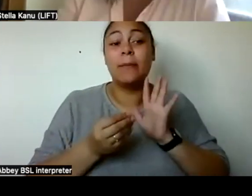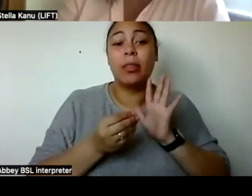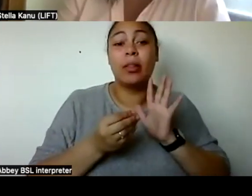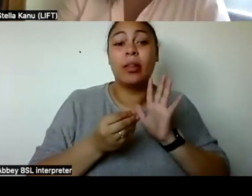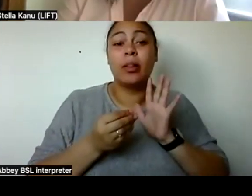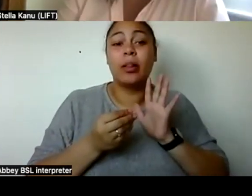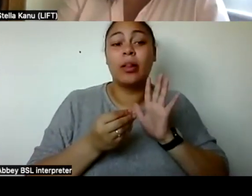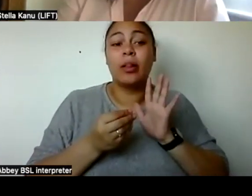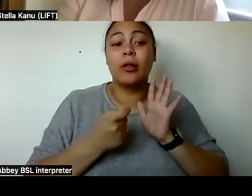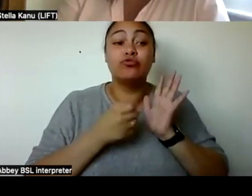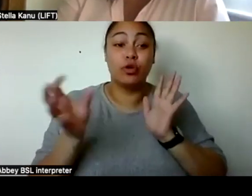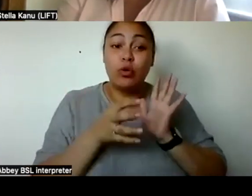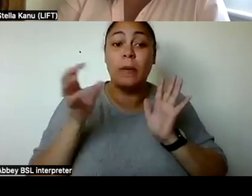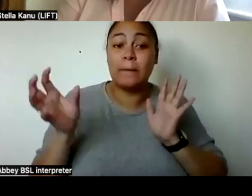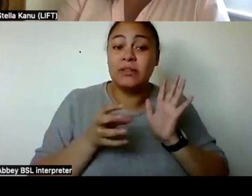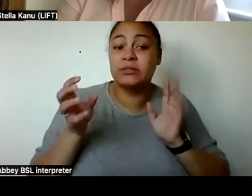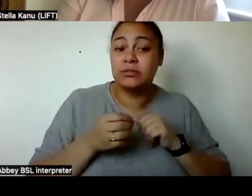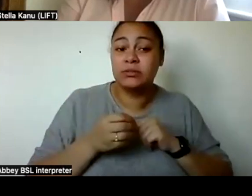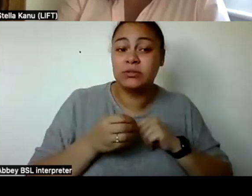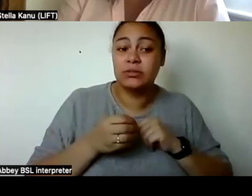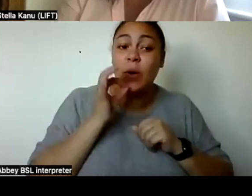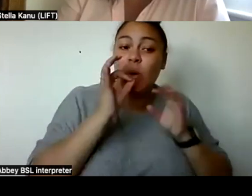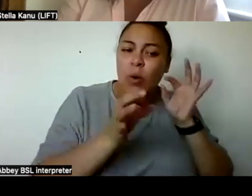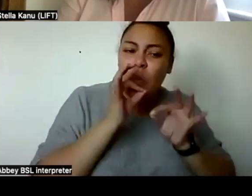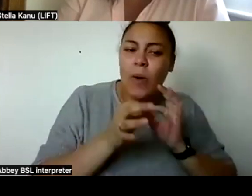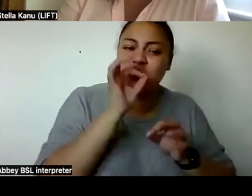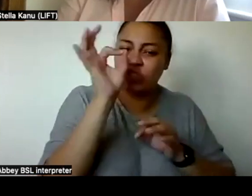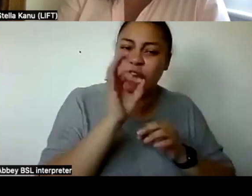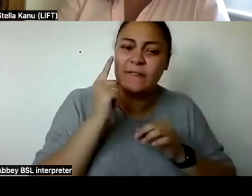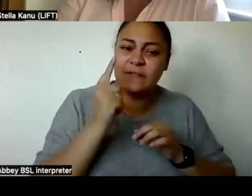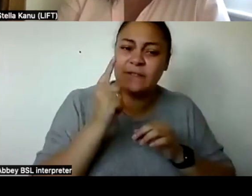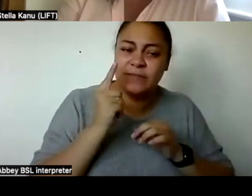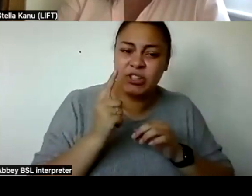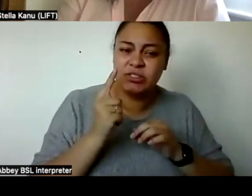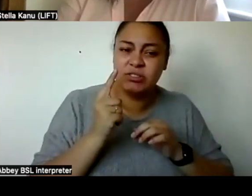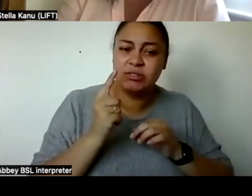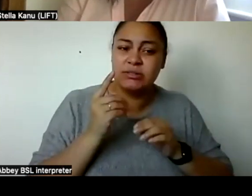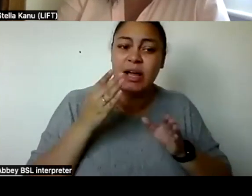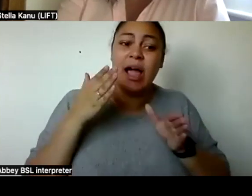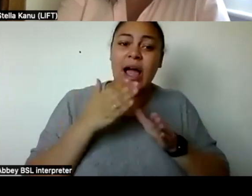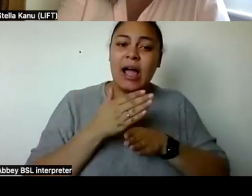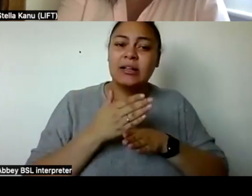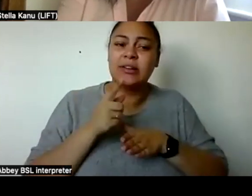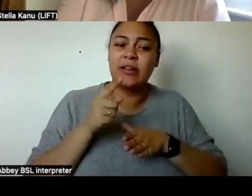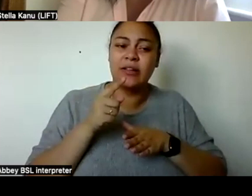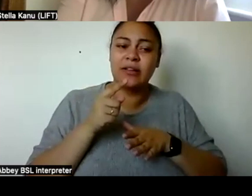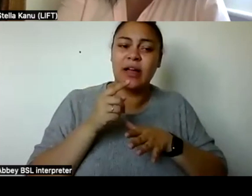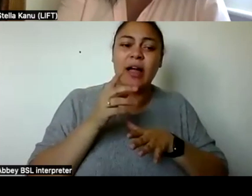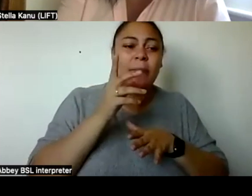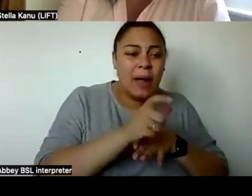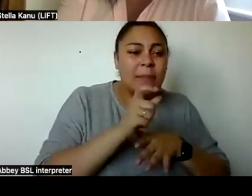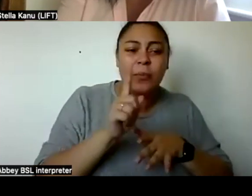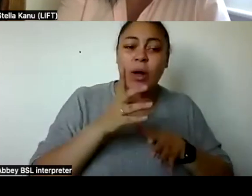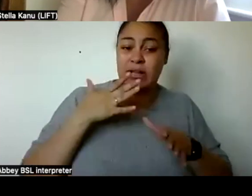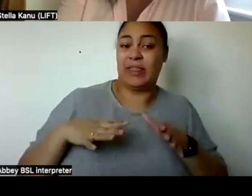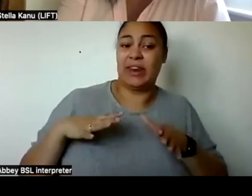send the interview questions first. We make sure that, you know, the access budget is there for people if they need extra things